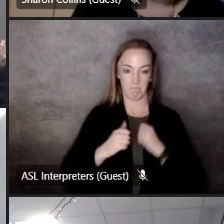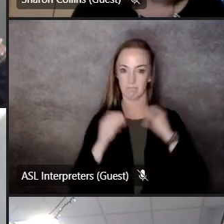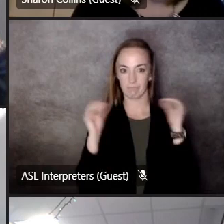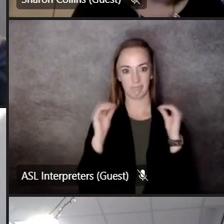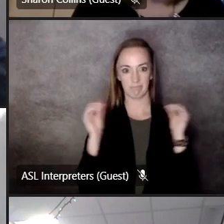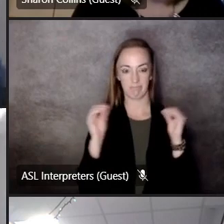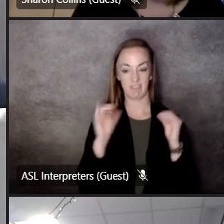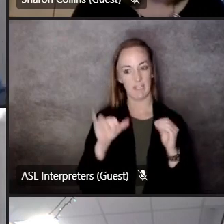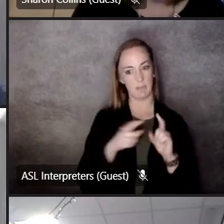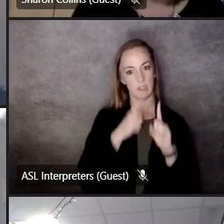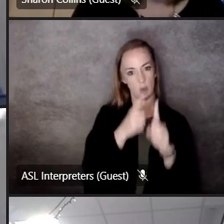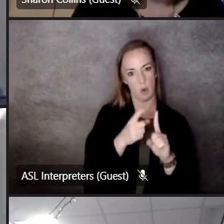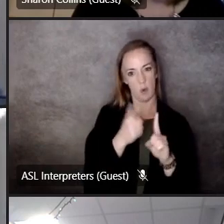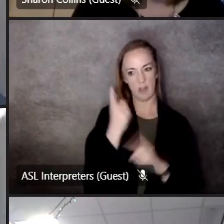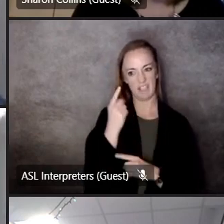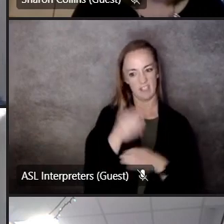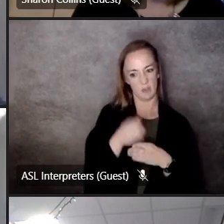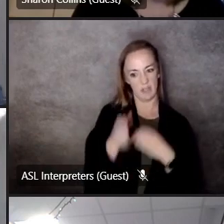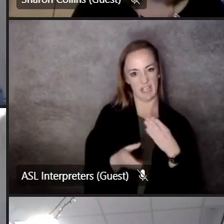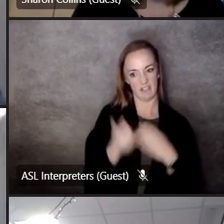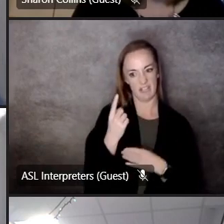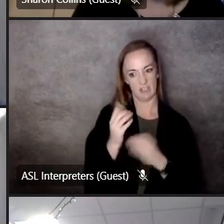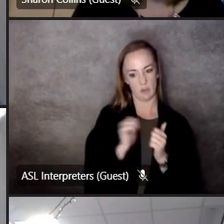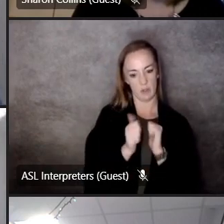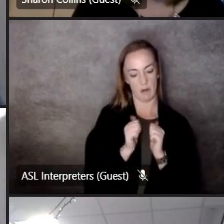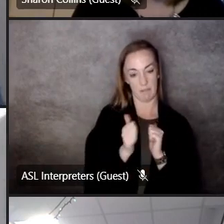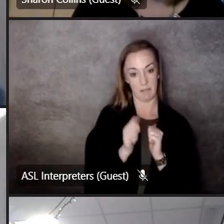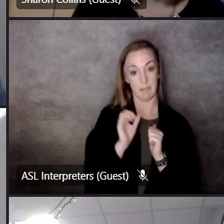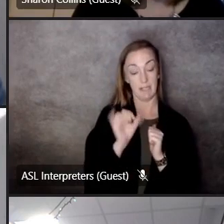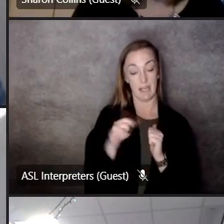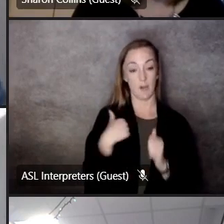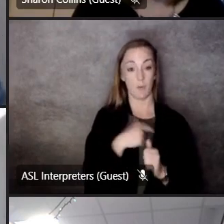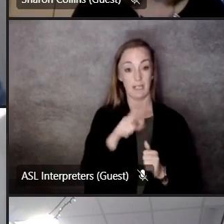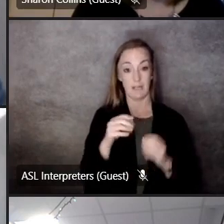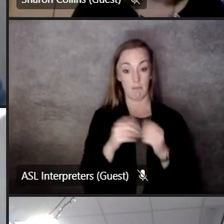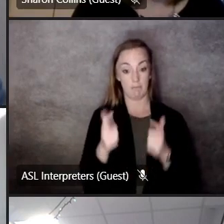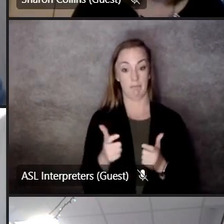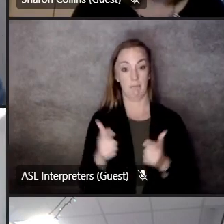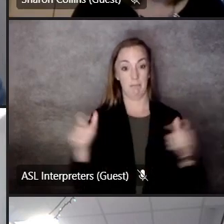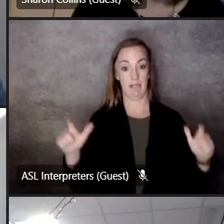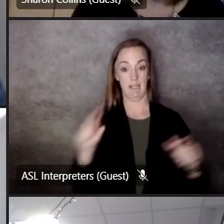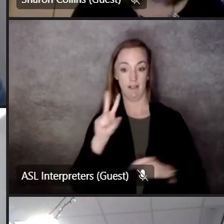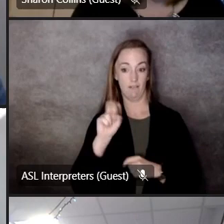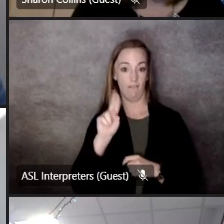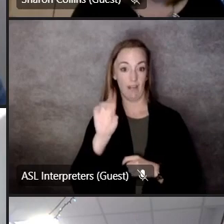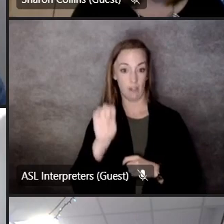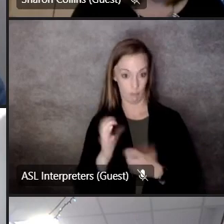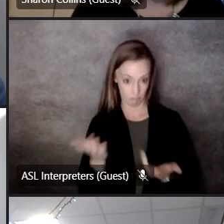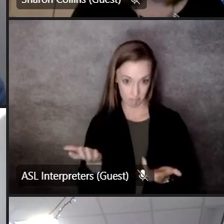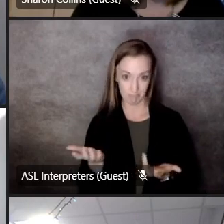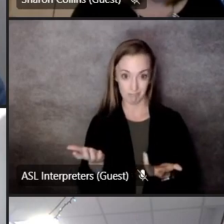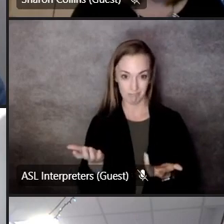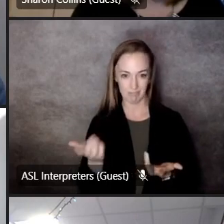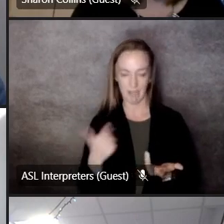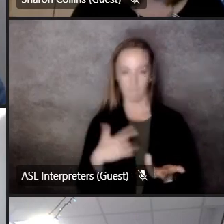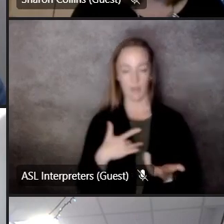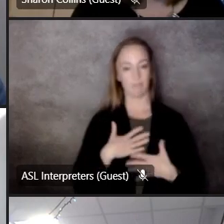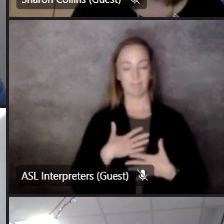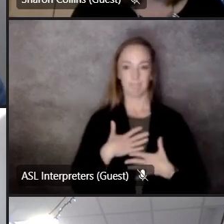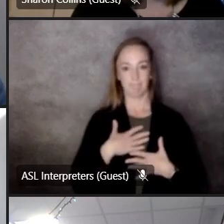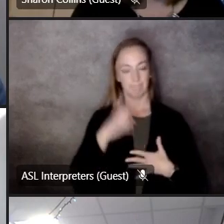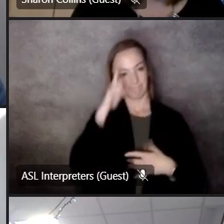year's competition. So we need a bigger venue. And I just feel a great sense of optimism about